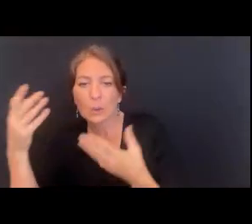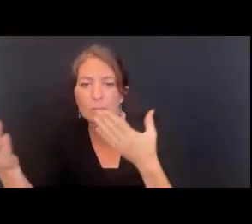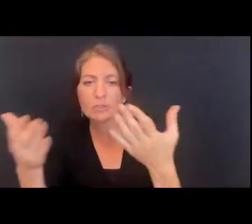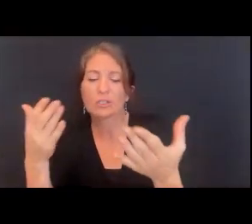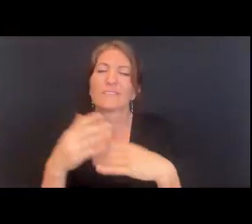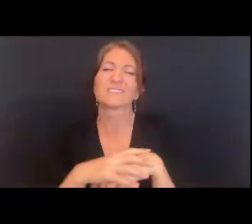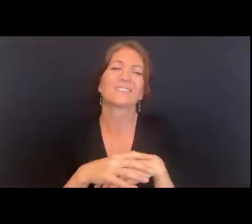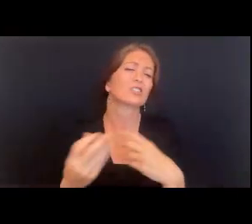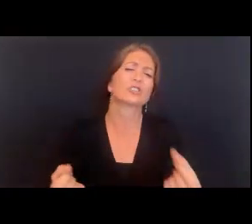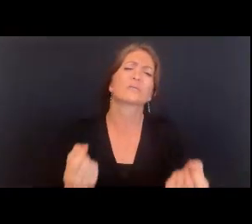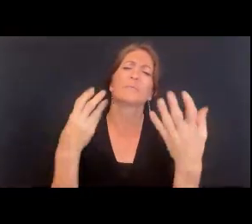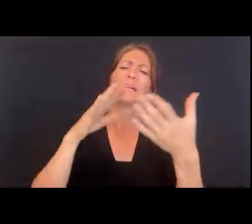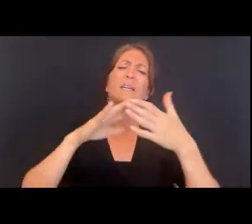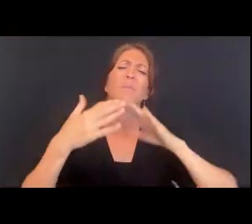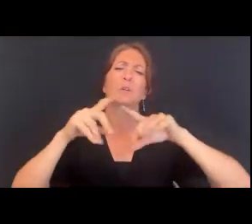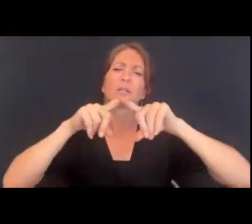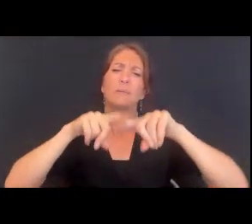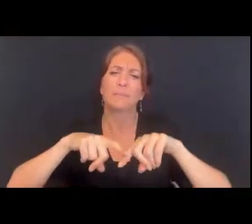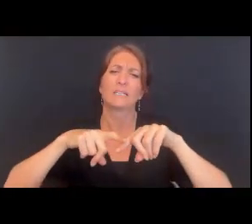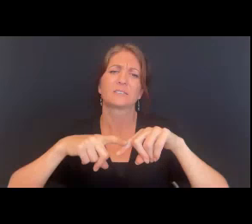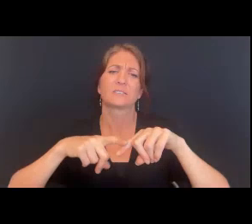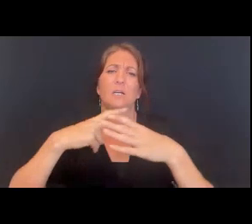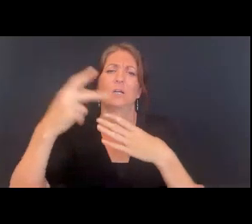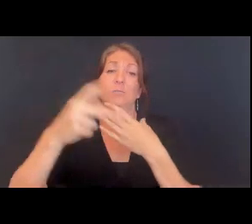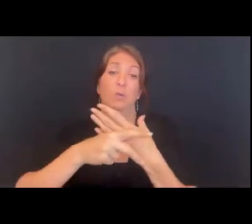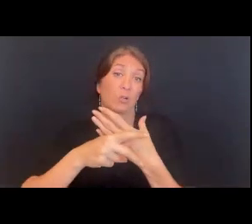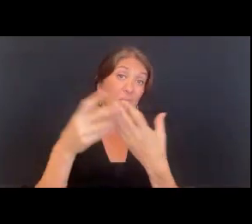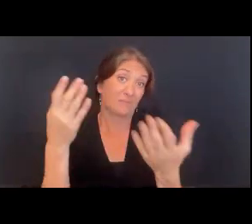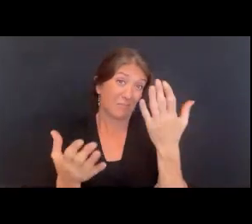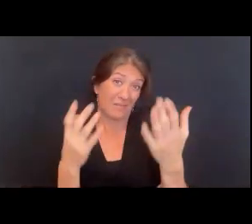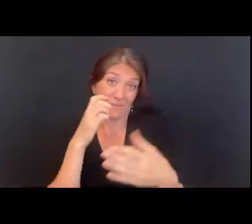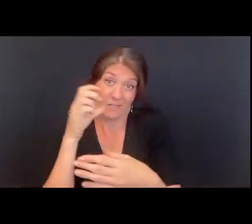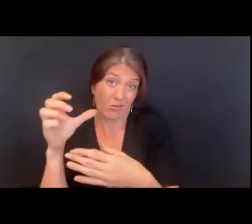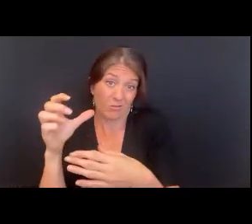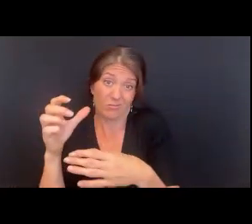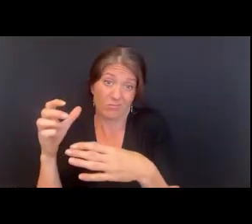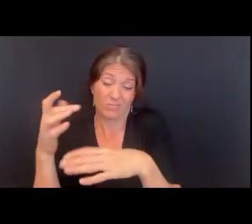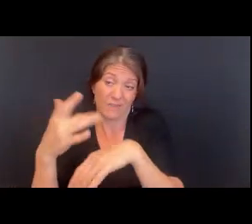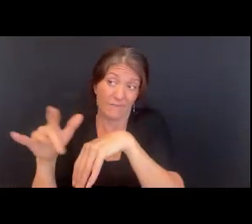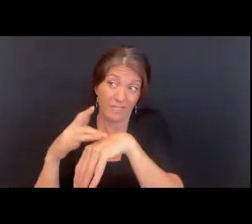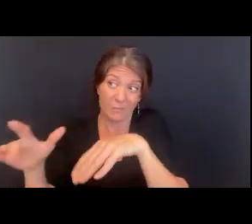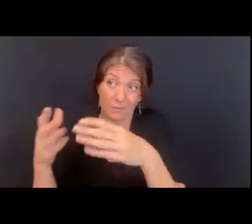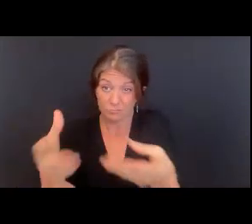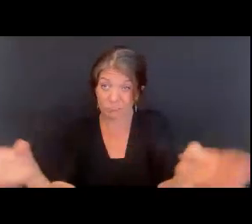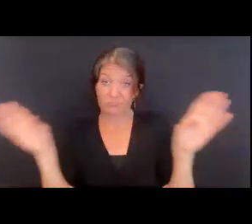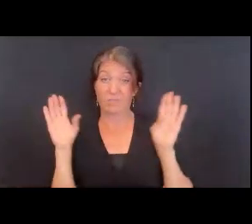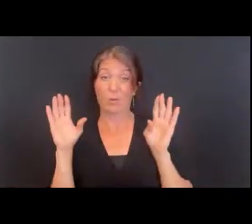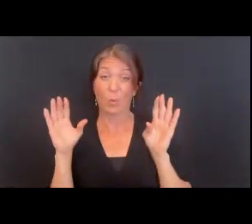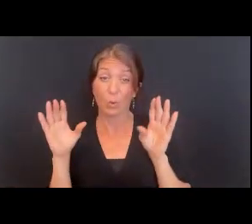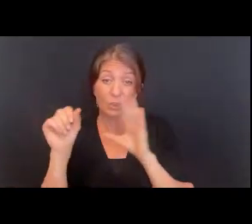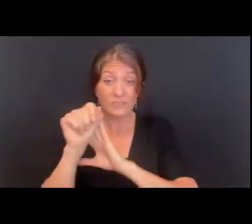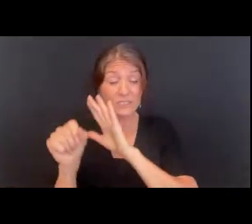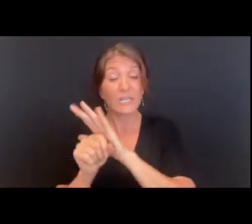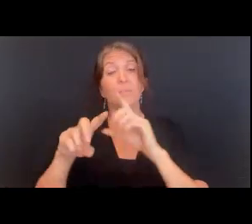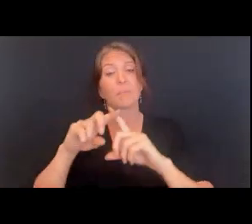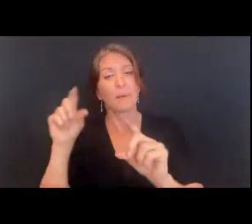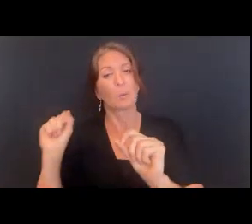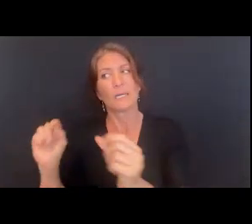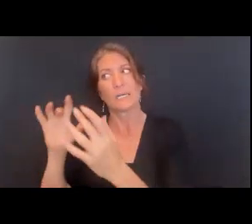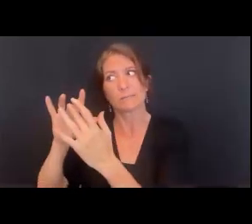community-based programs that may not be available statewide, but we can certainly reach out to our